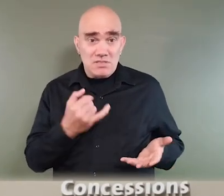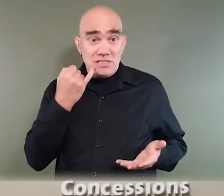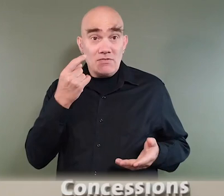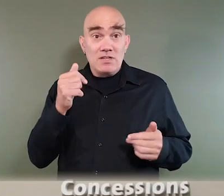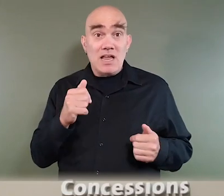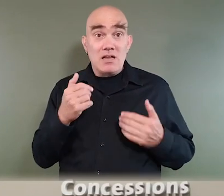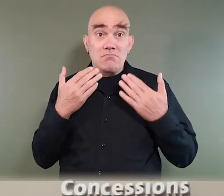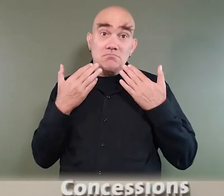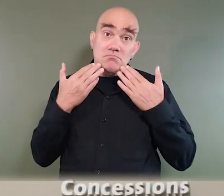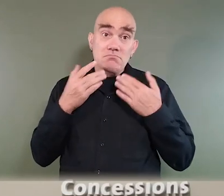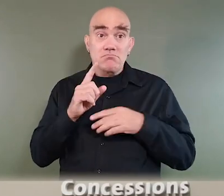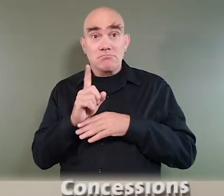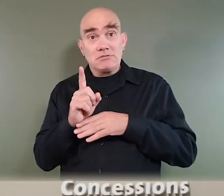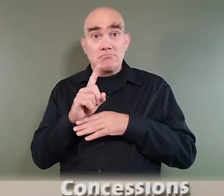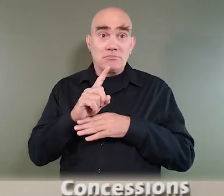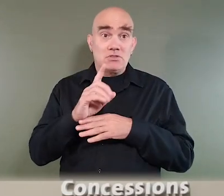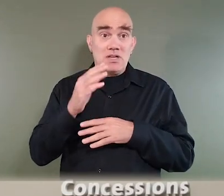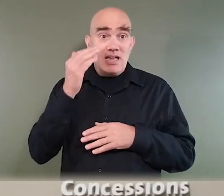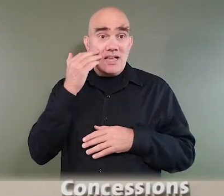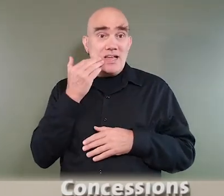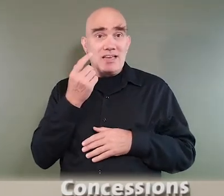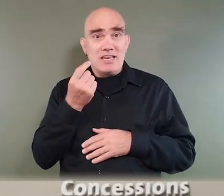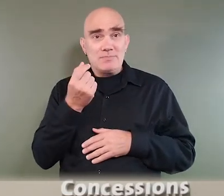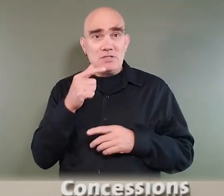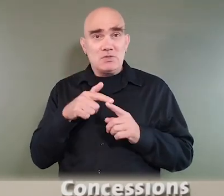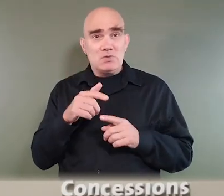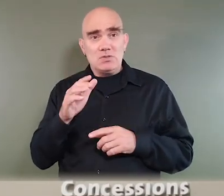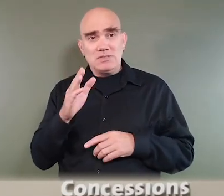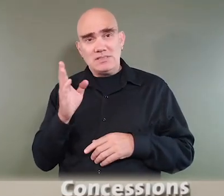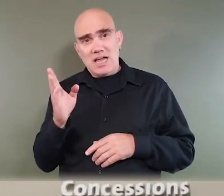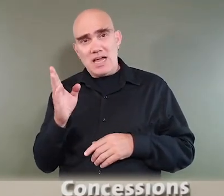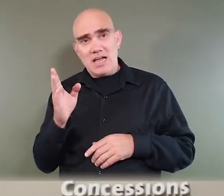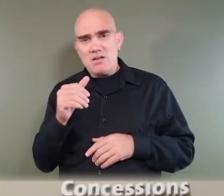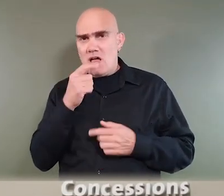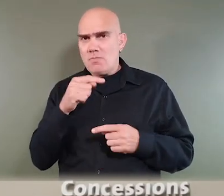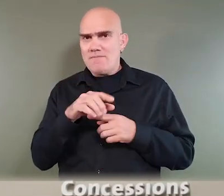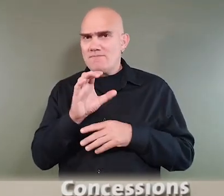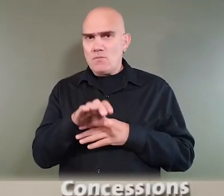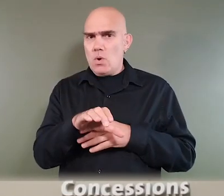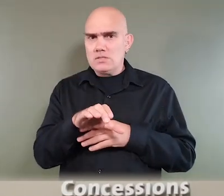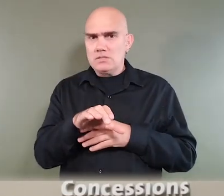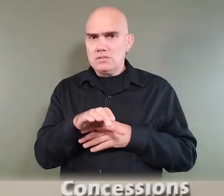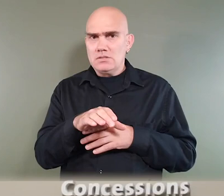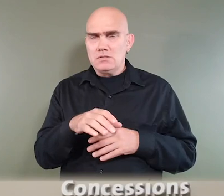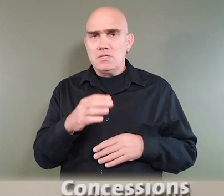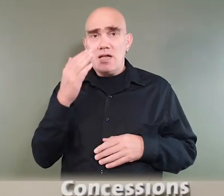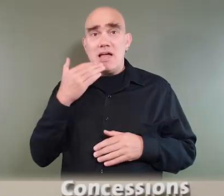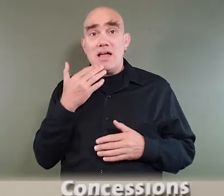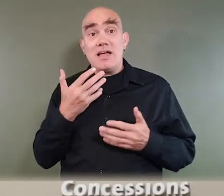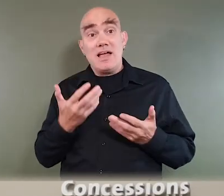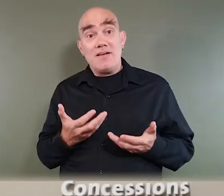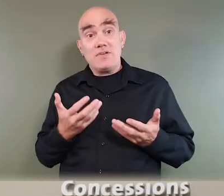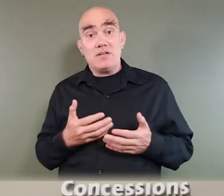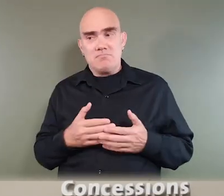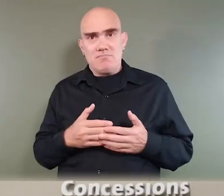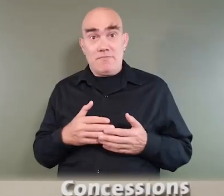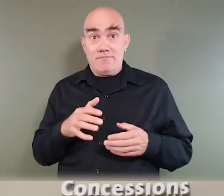a little bit to the side. We're not trying to force it. Heads are heavy. They're filled with a lot of good